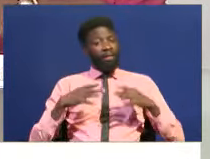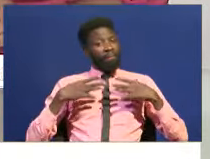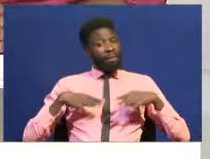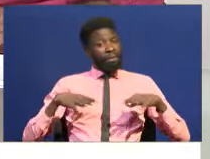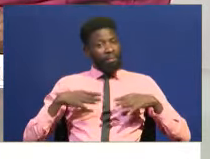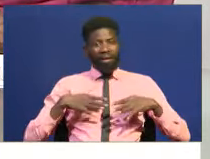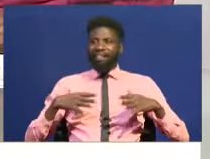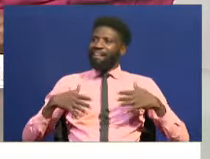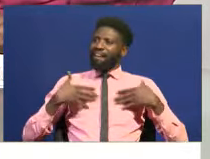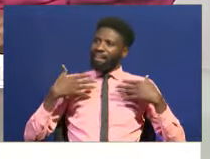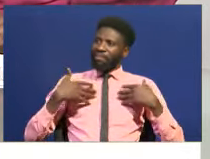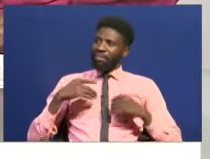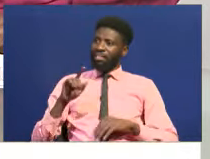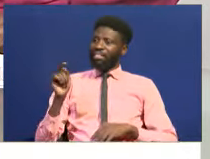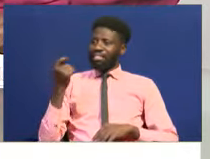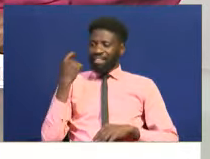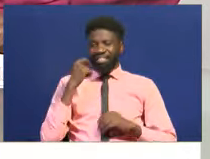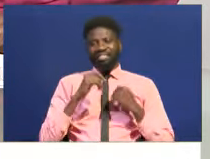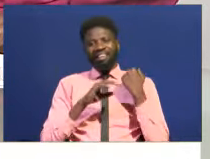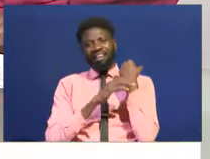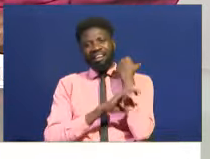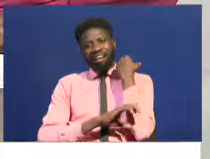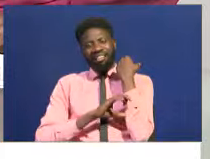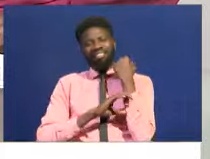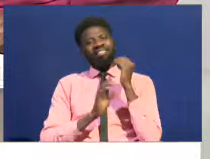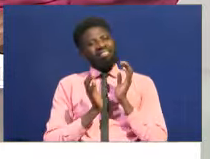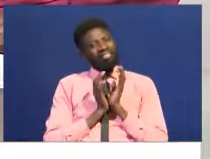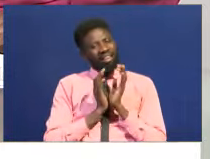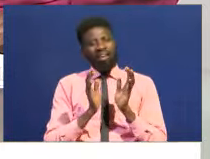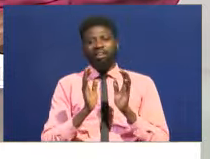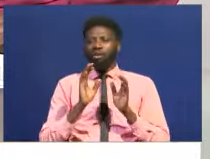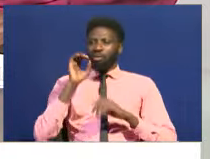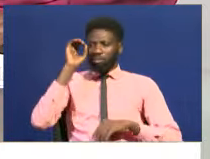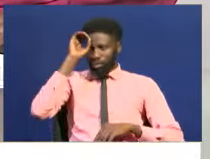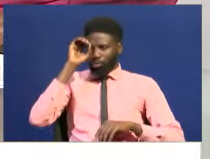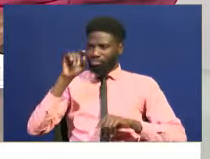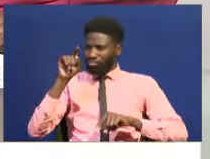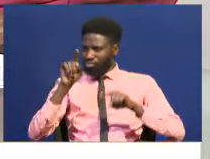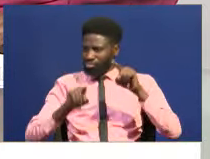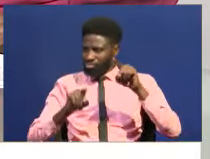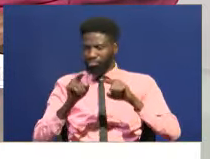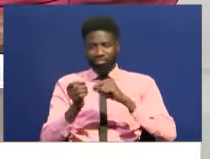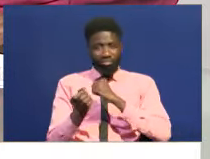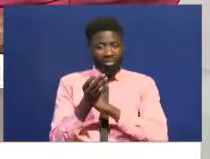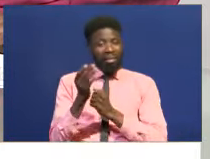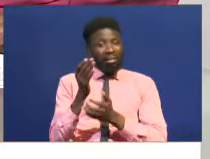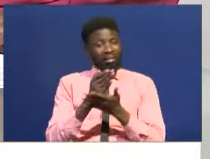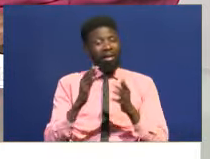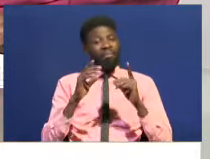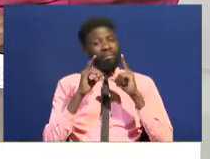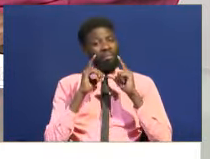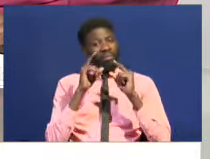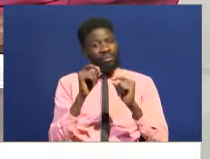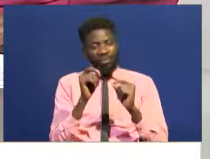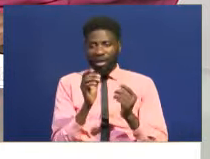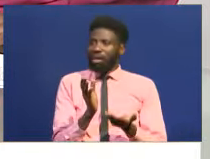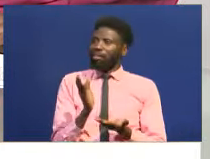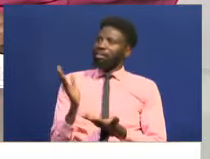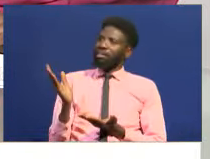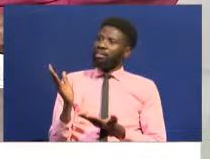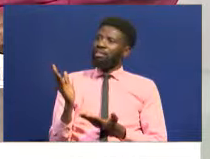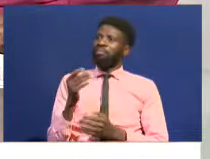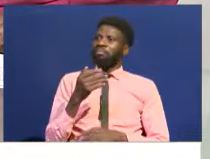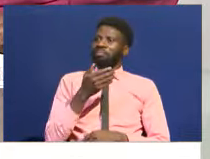ascension. Kenyans across the country aired varying views, with some lauding the move, with some claiming the exercise should have